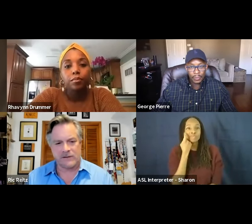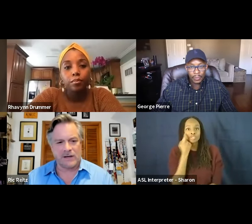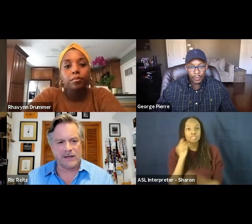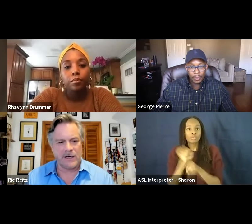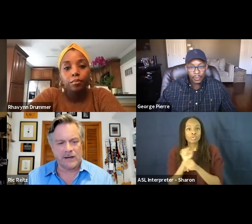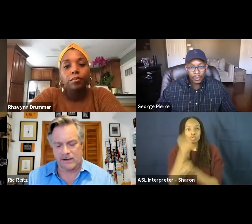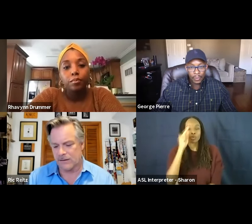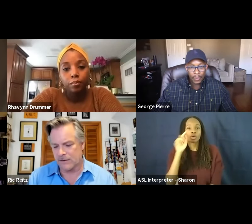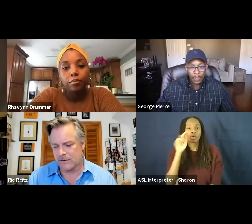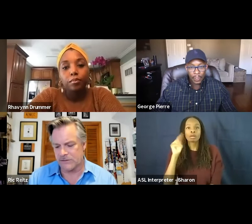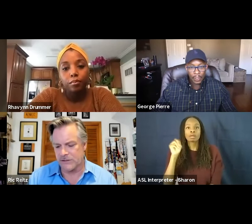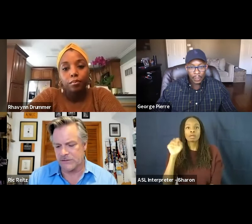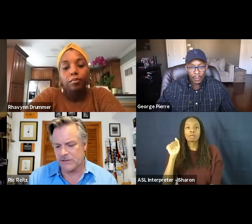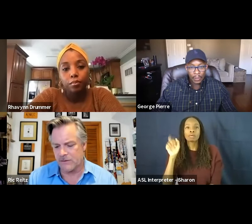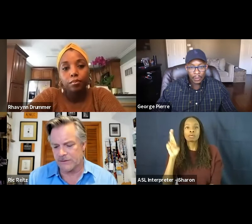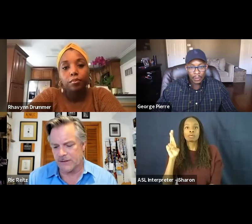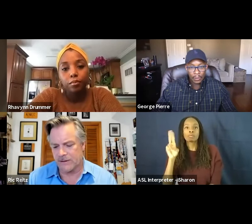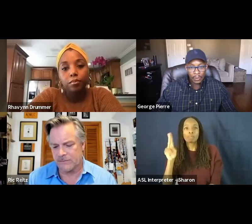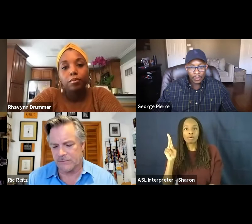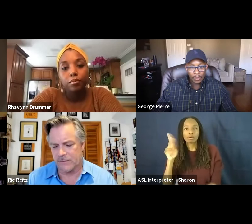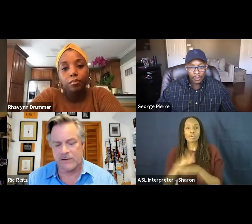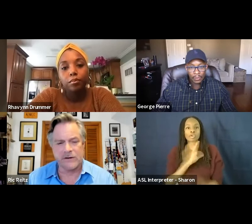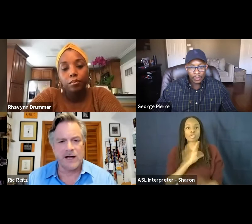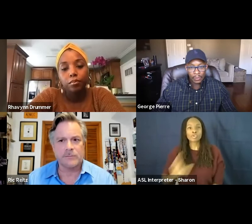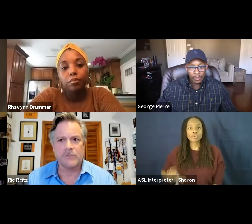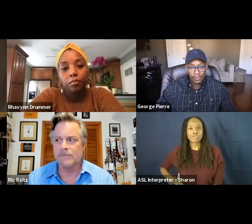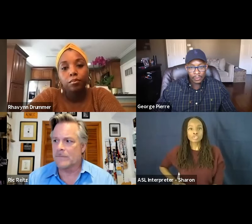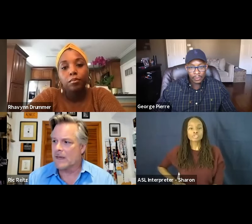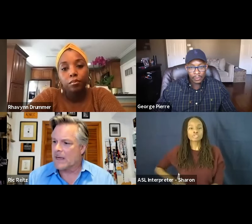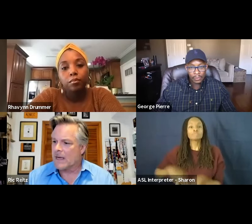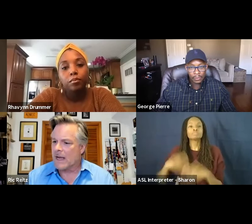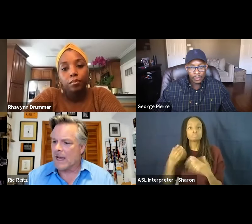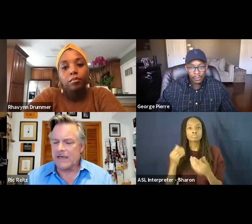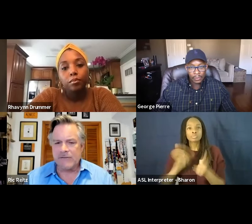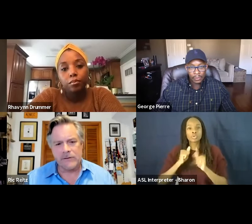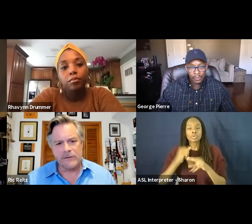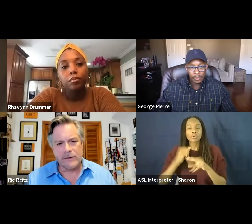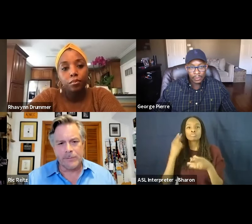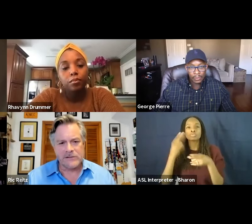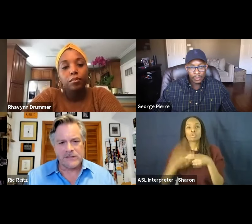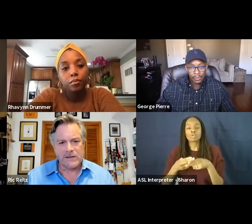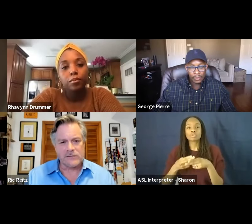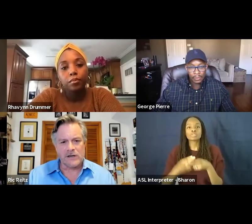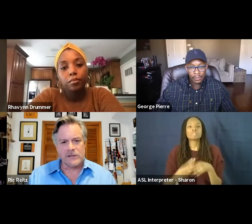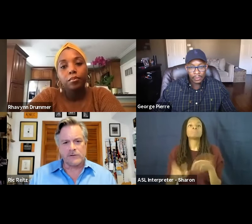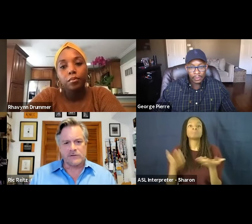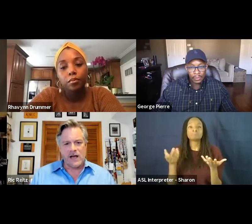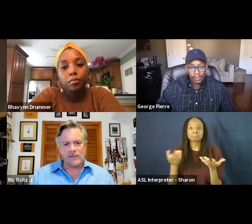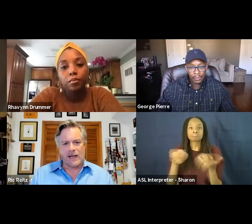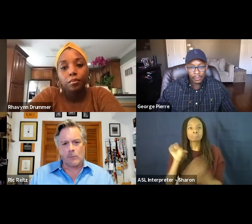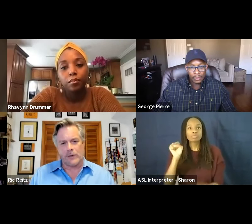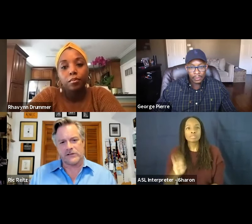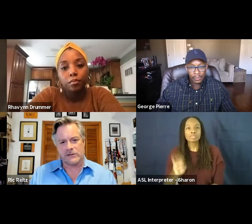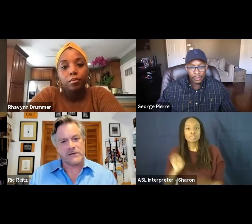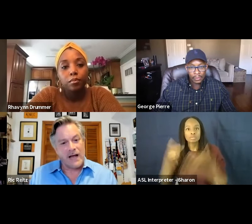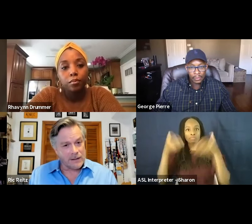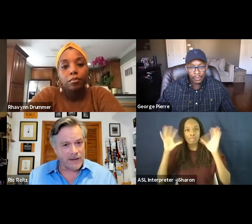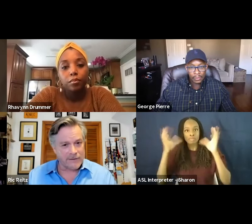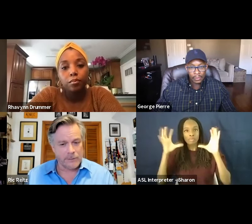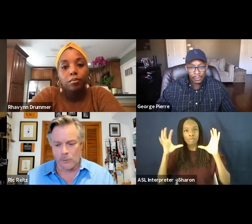just recently on a Christian show called Southern Gospel. And even though their budgetary structure was not that